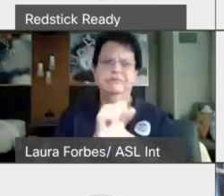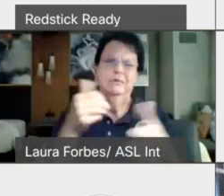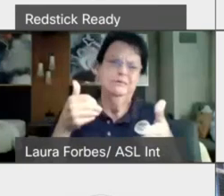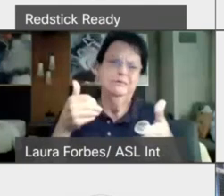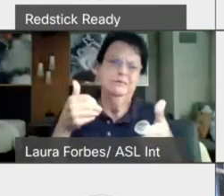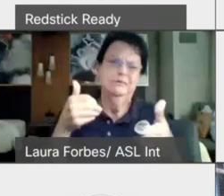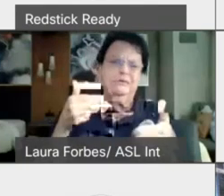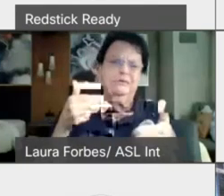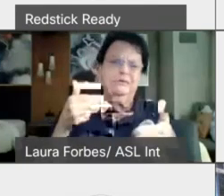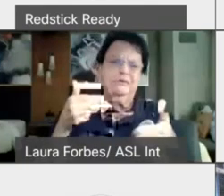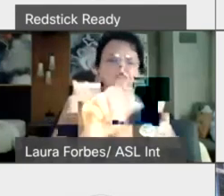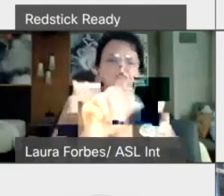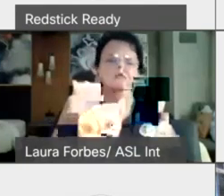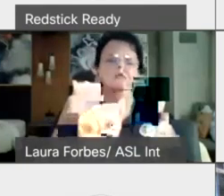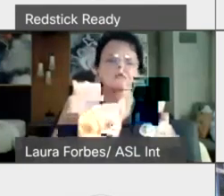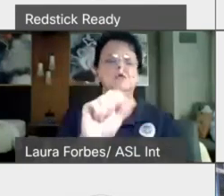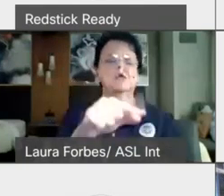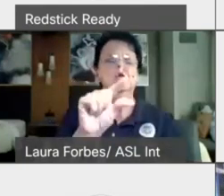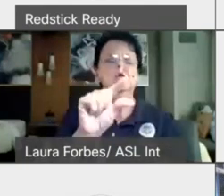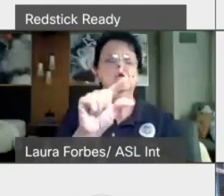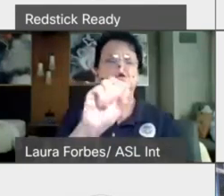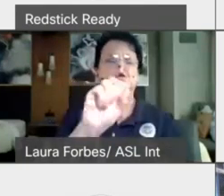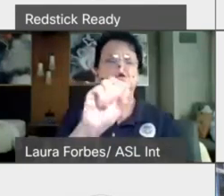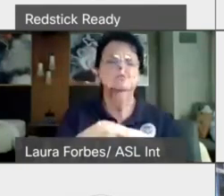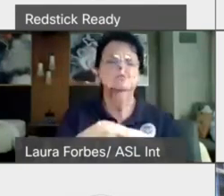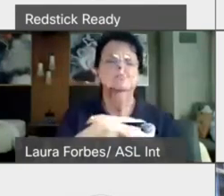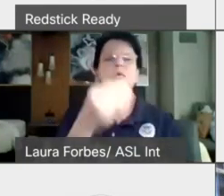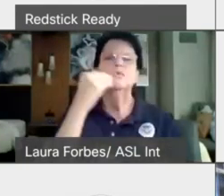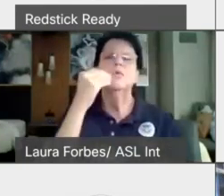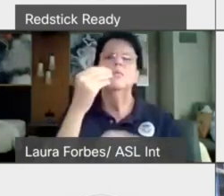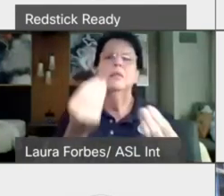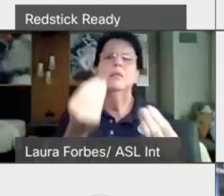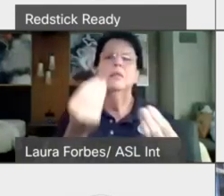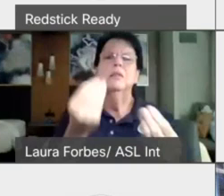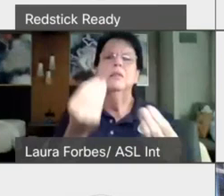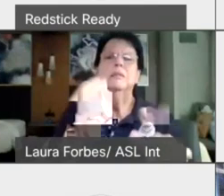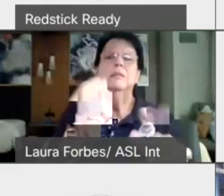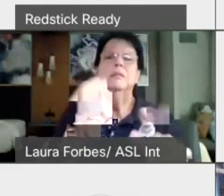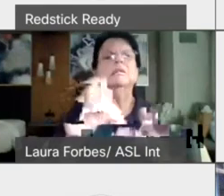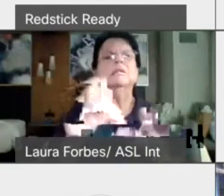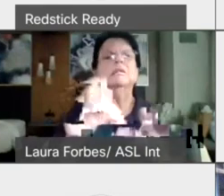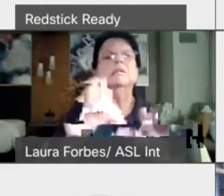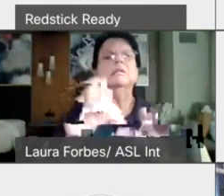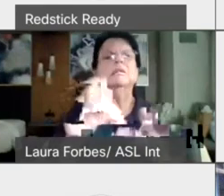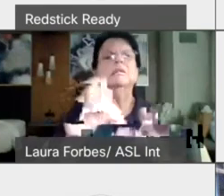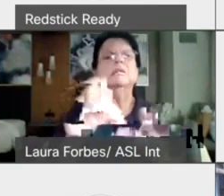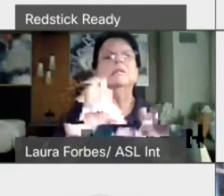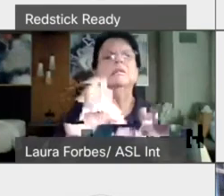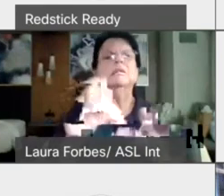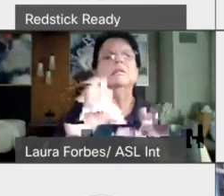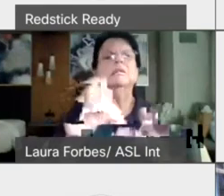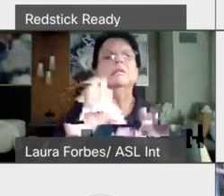Louisiana, GOSEP, the governor's office of Homeland Security and Emergency Preparedness, that oversees all the different, or coordinates with all the different state